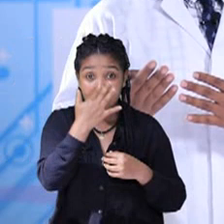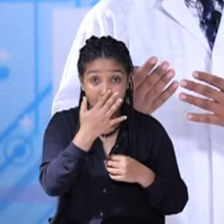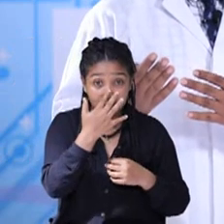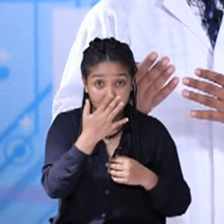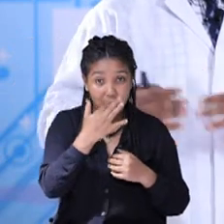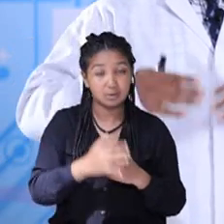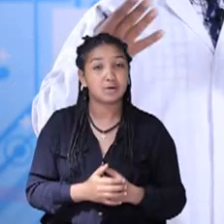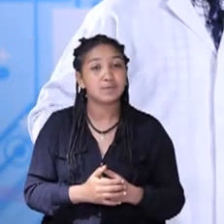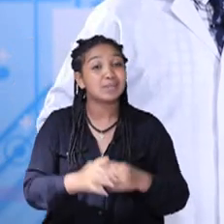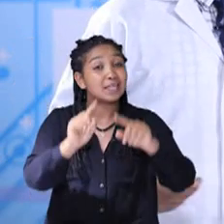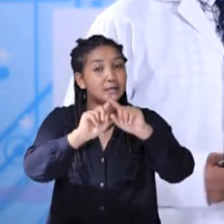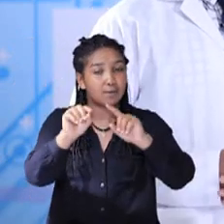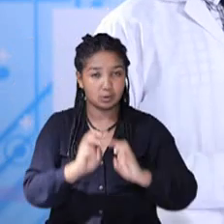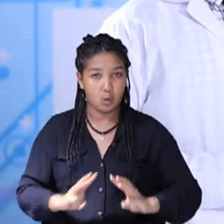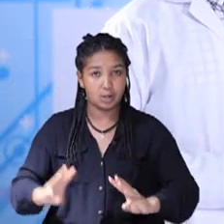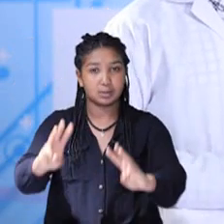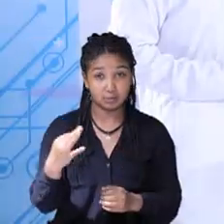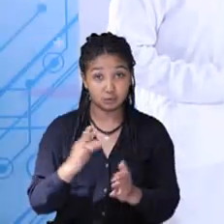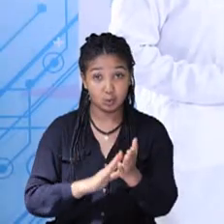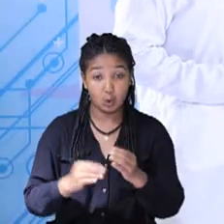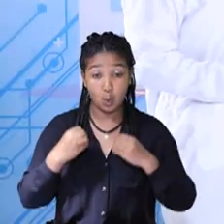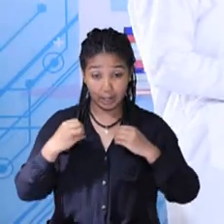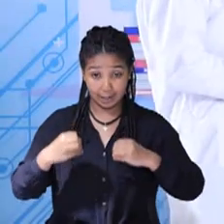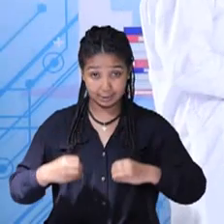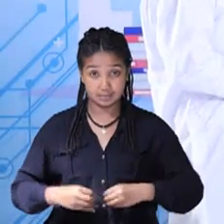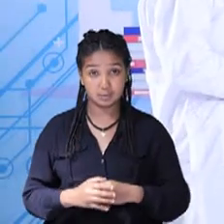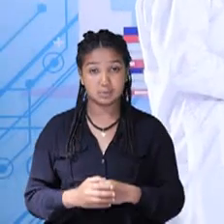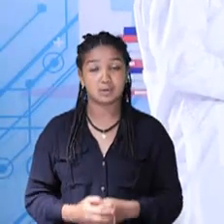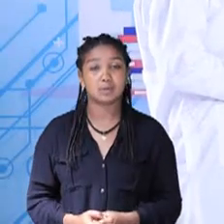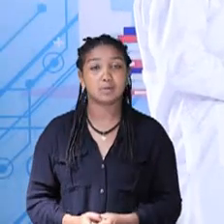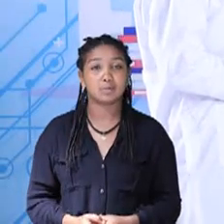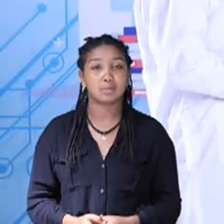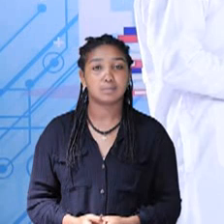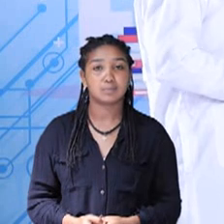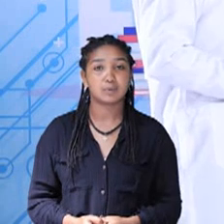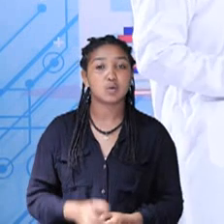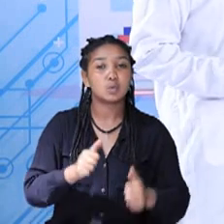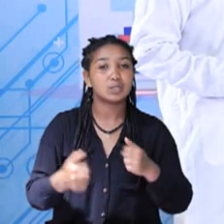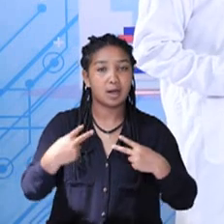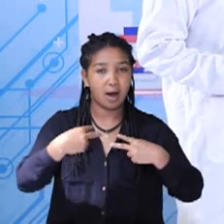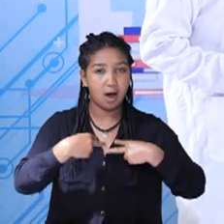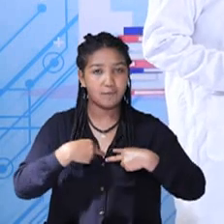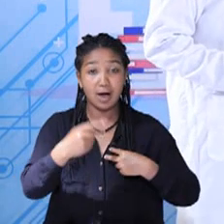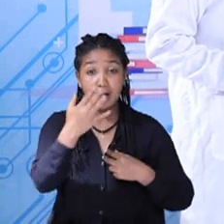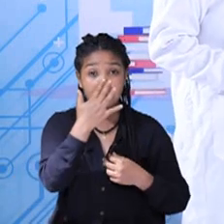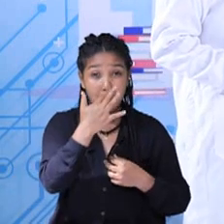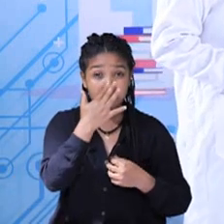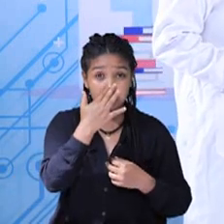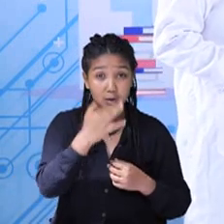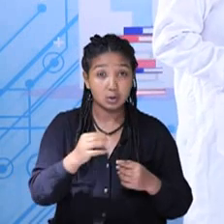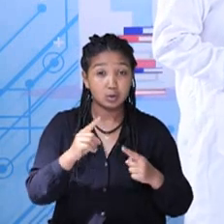adapted in different ways. Organisms which have adapted